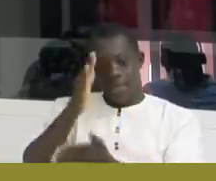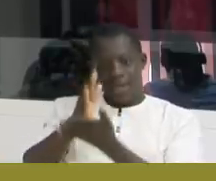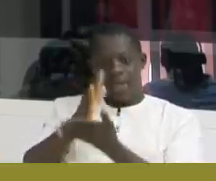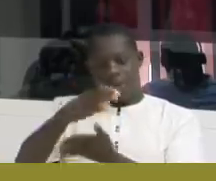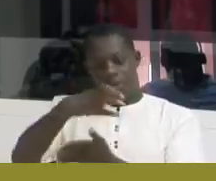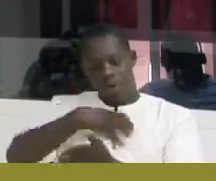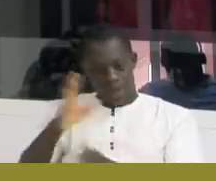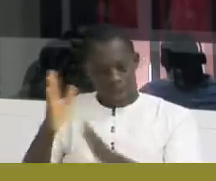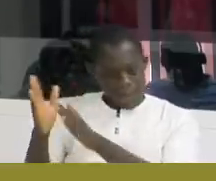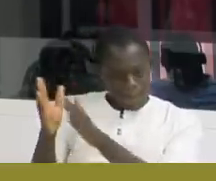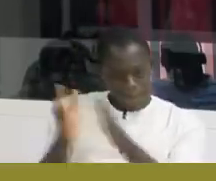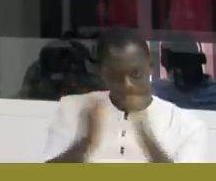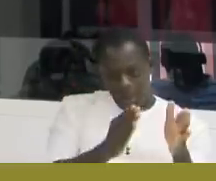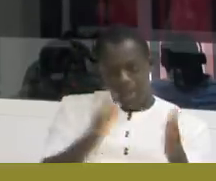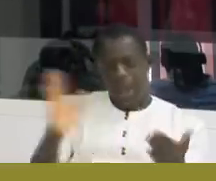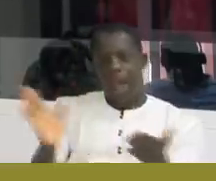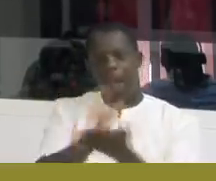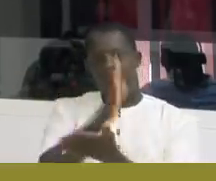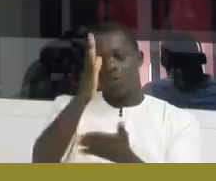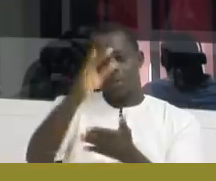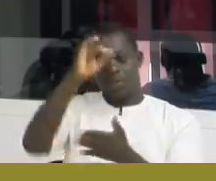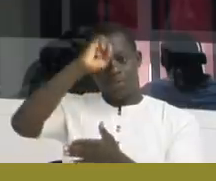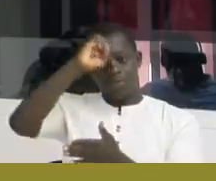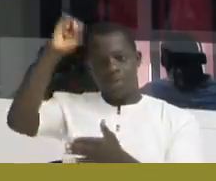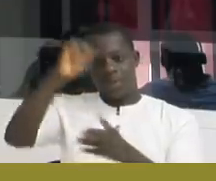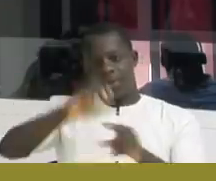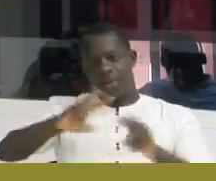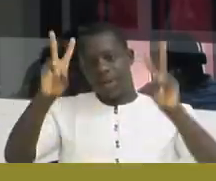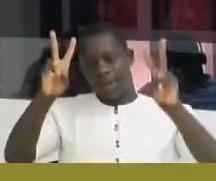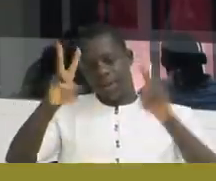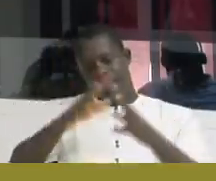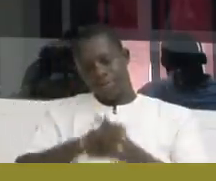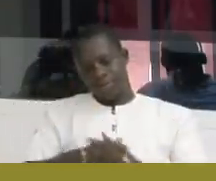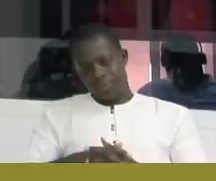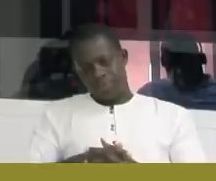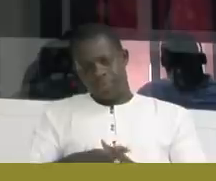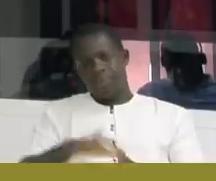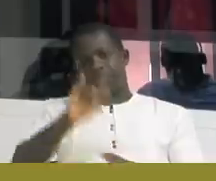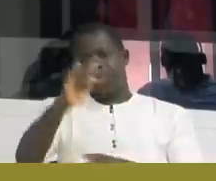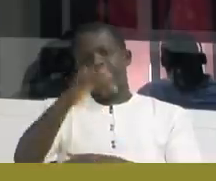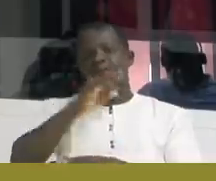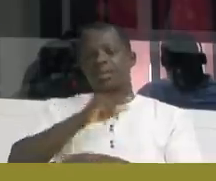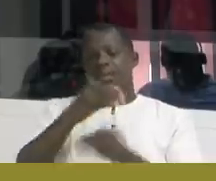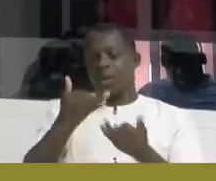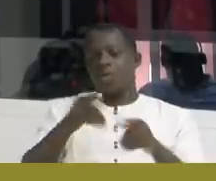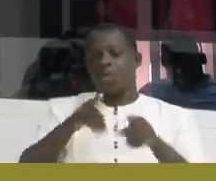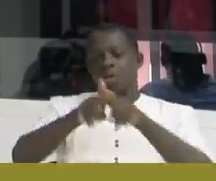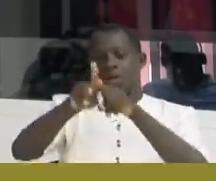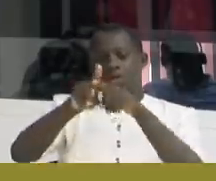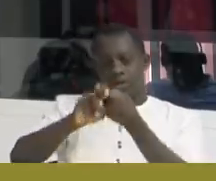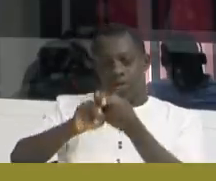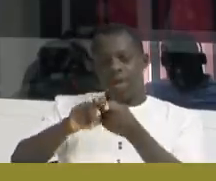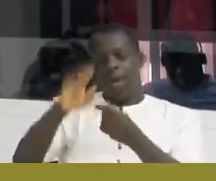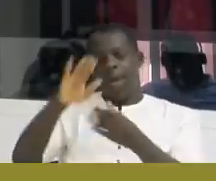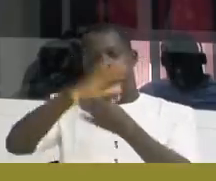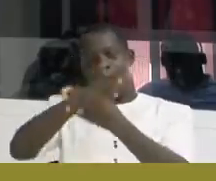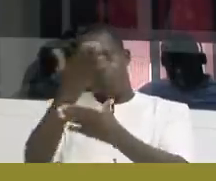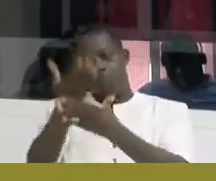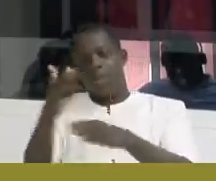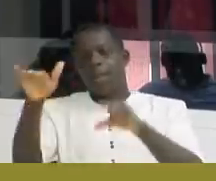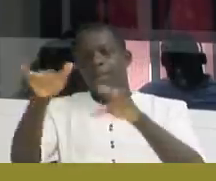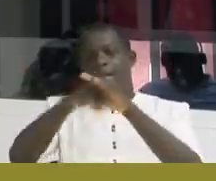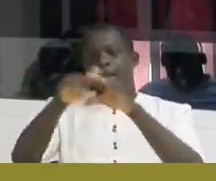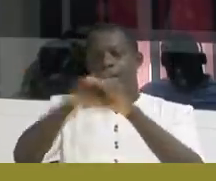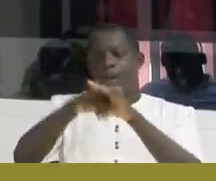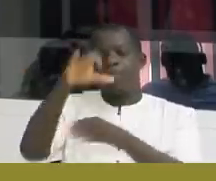to depose him or to kill him? Yes, sir. The relationship between members of